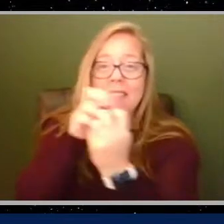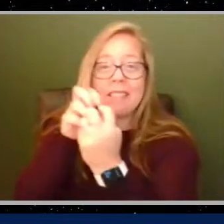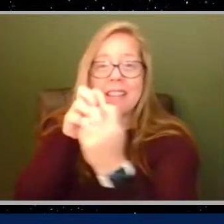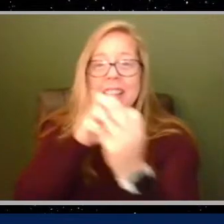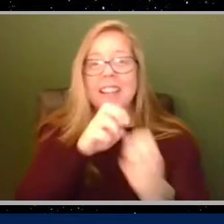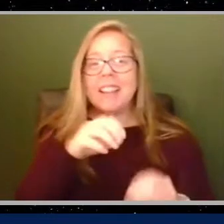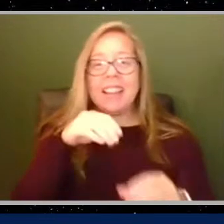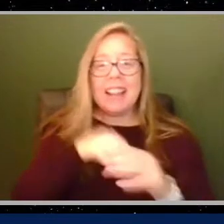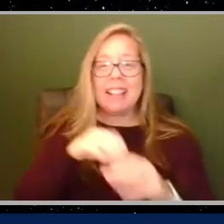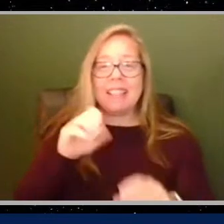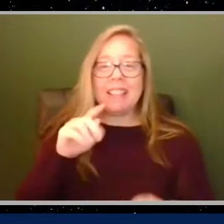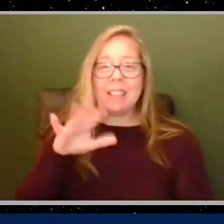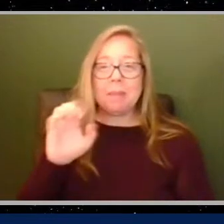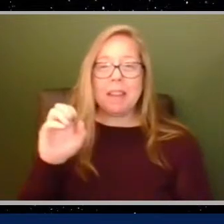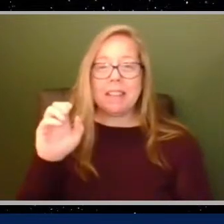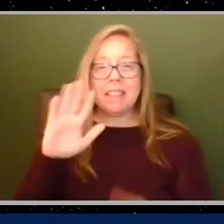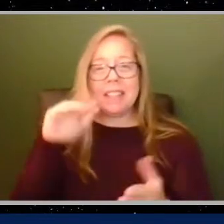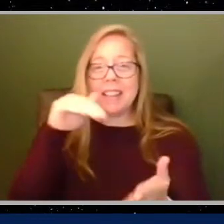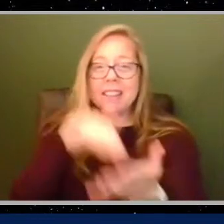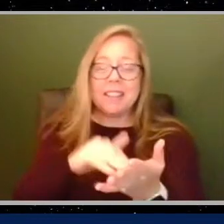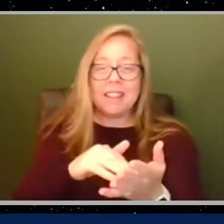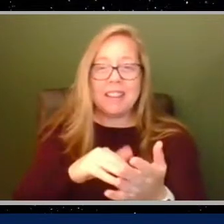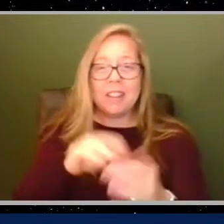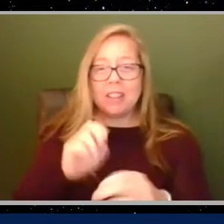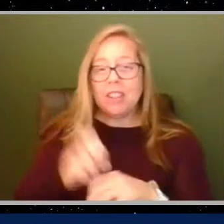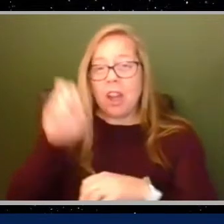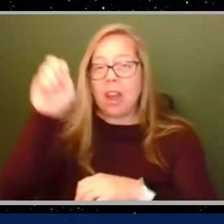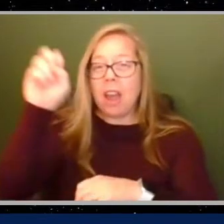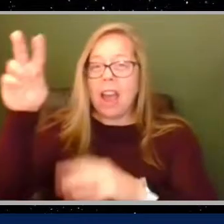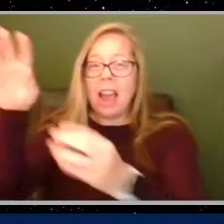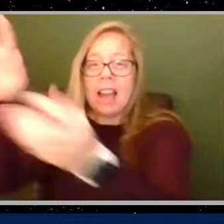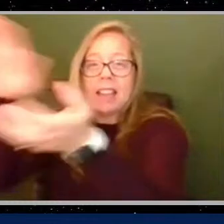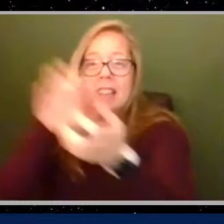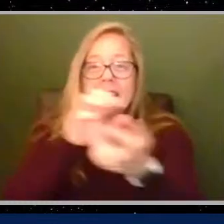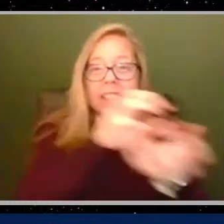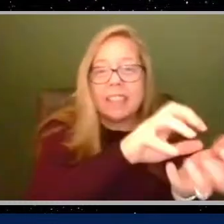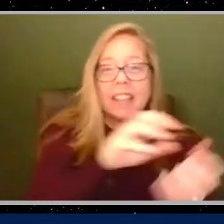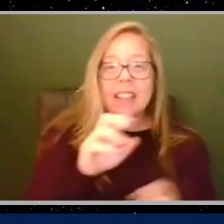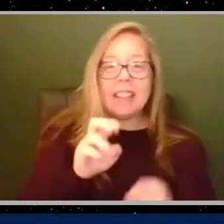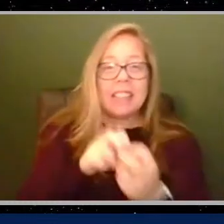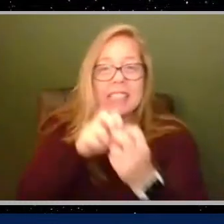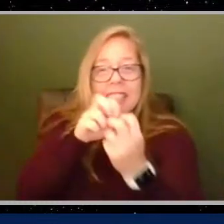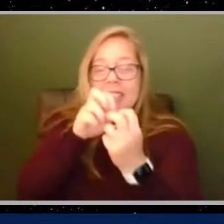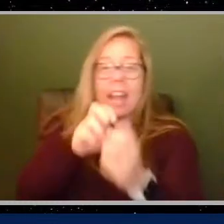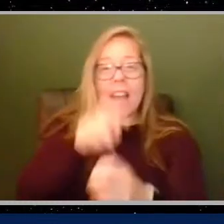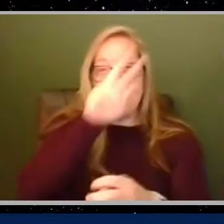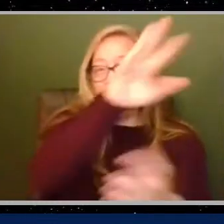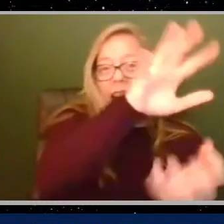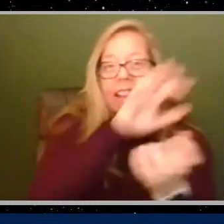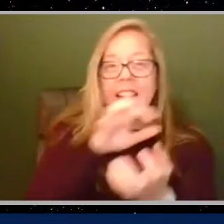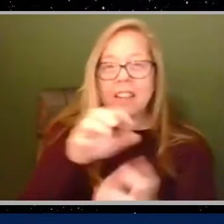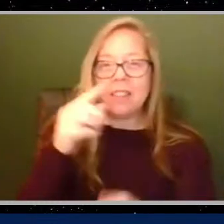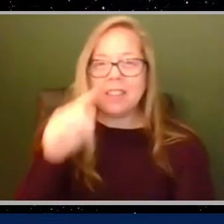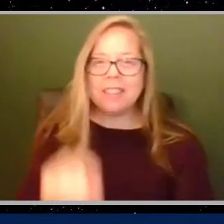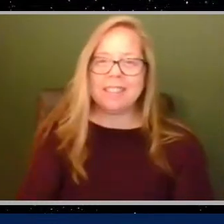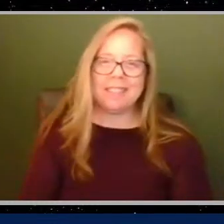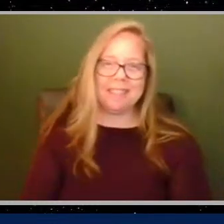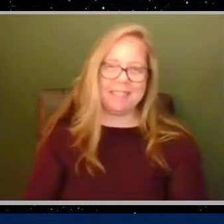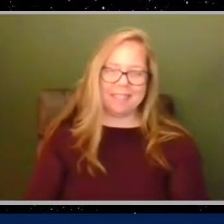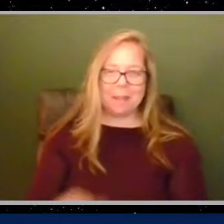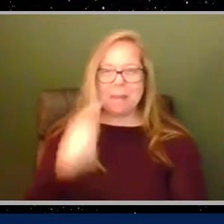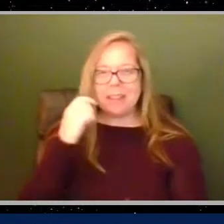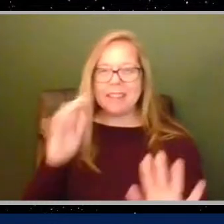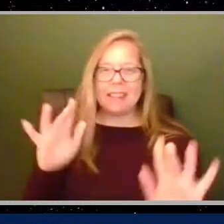Like, honestly, I wonder about that because of the lack of weight, I guess you could say,